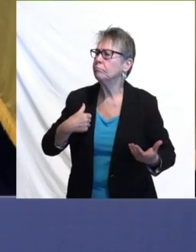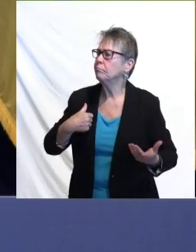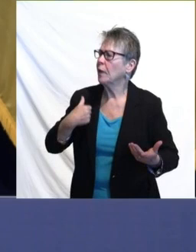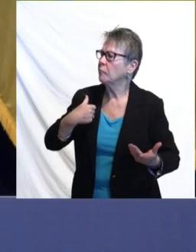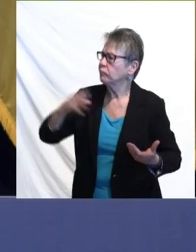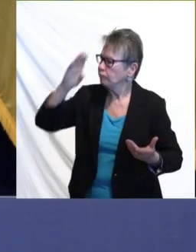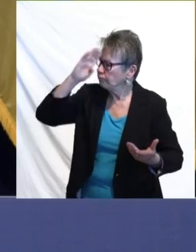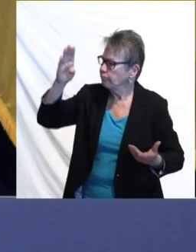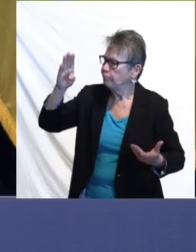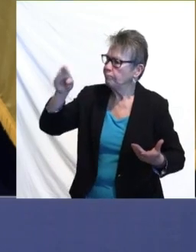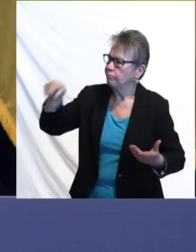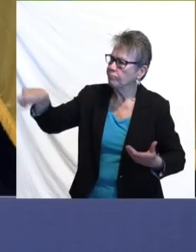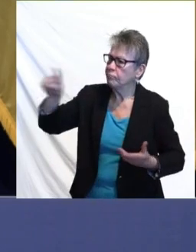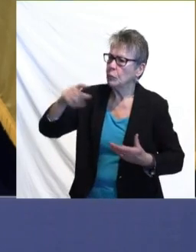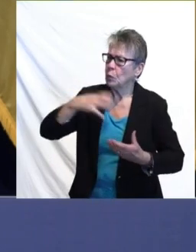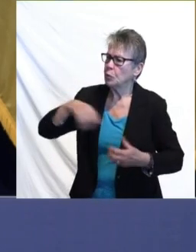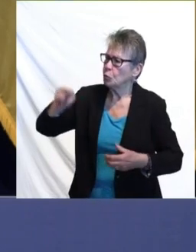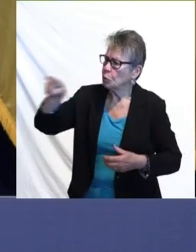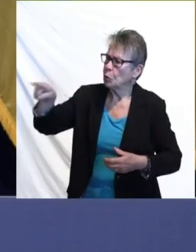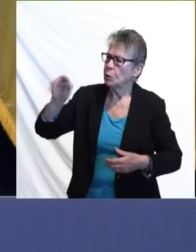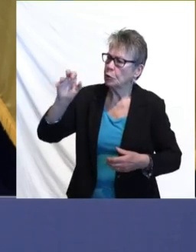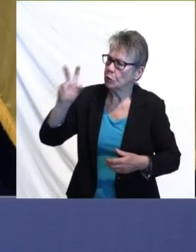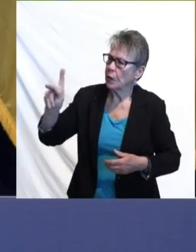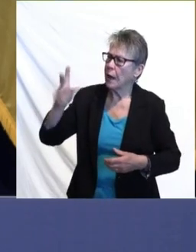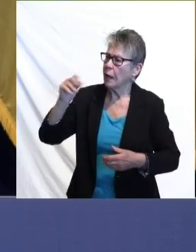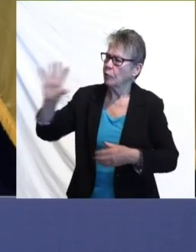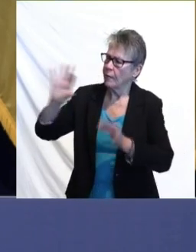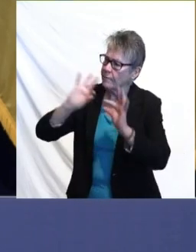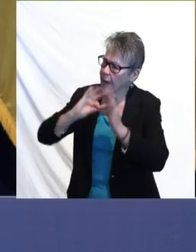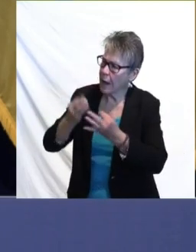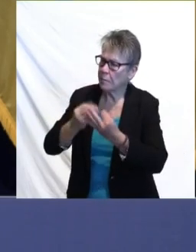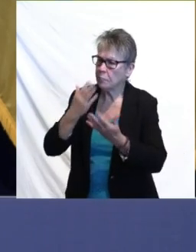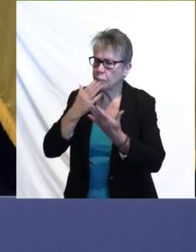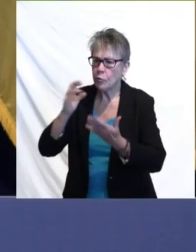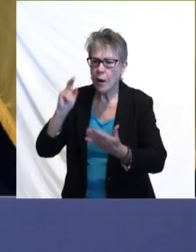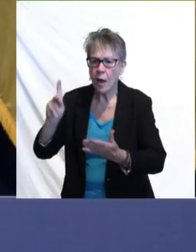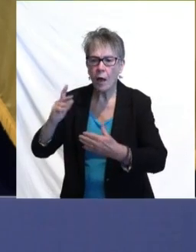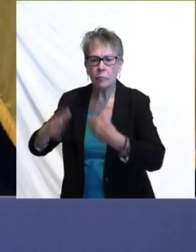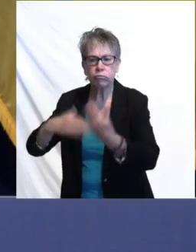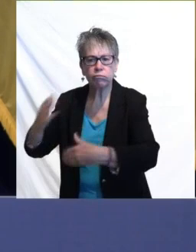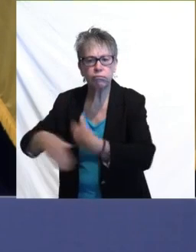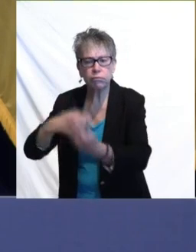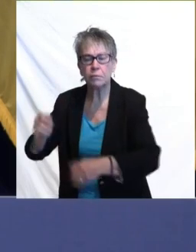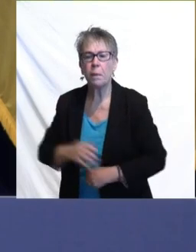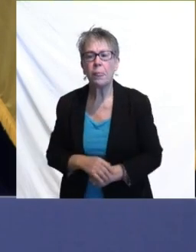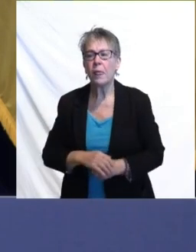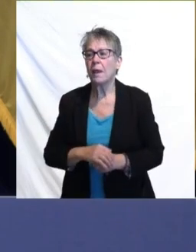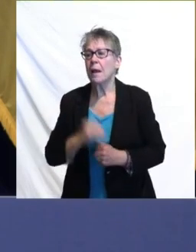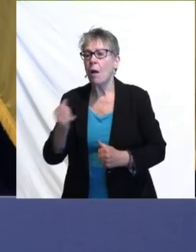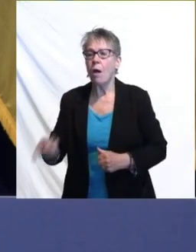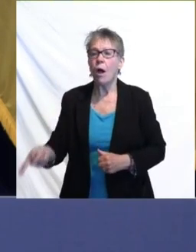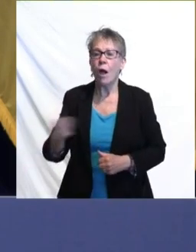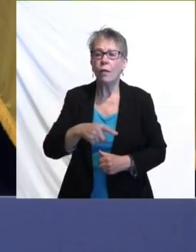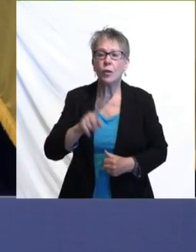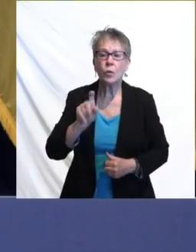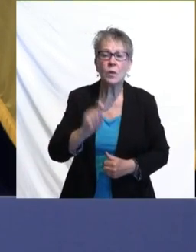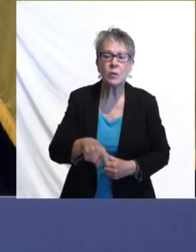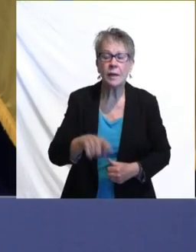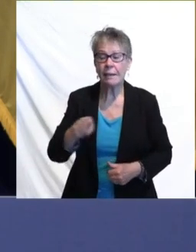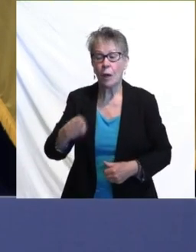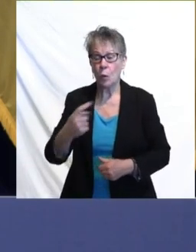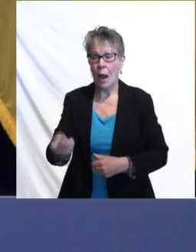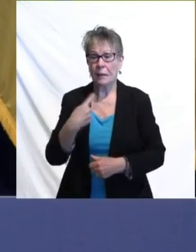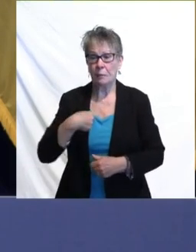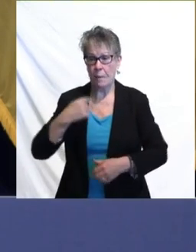best. I'll jump to the first question. Listen, that's a reality that clearly is unacceptable in the most diverse state in